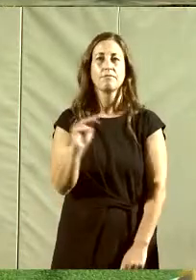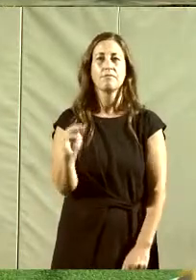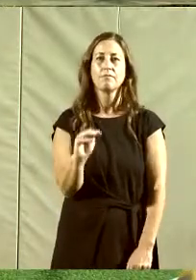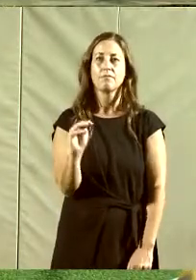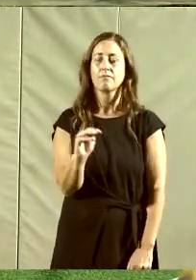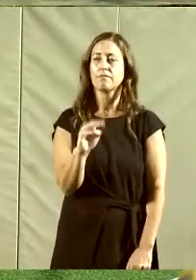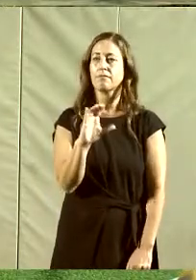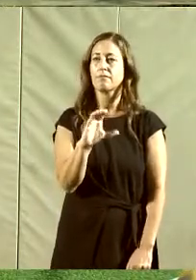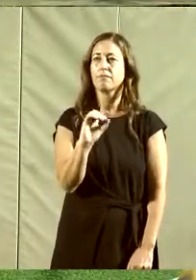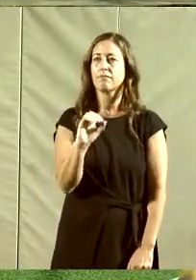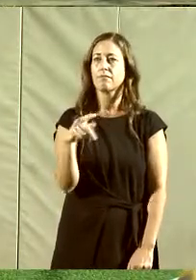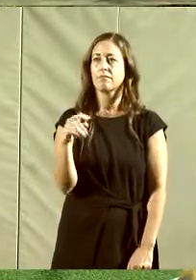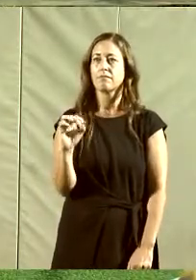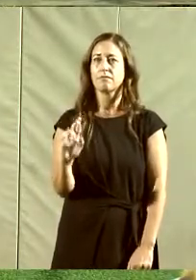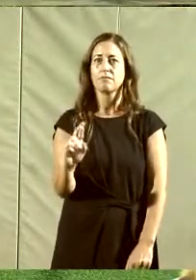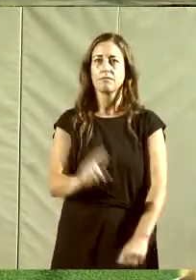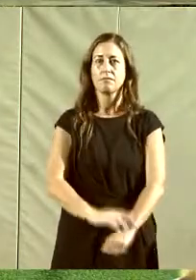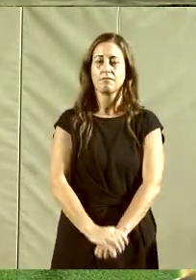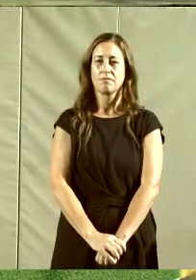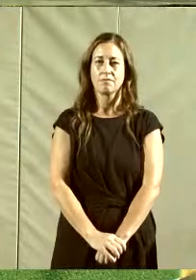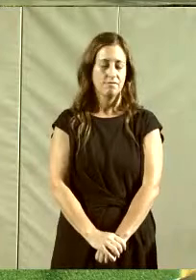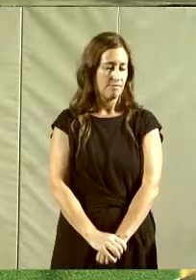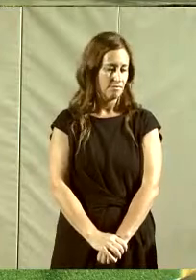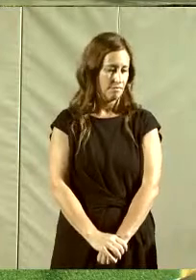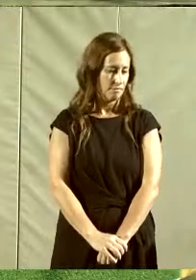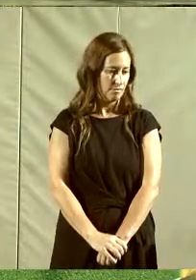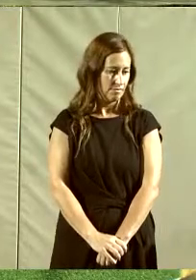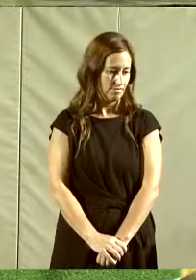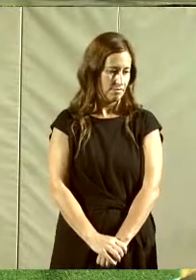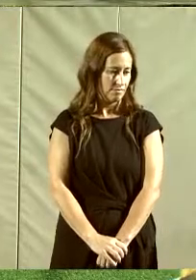Madison Michelle Cooper.